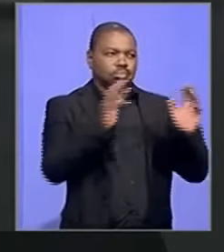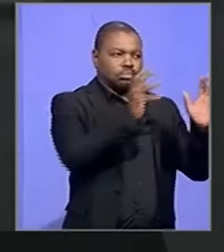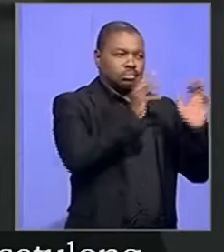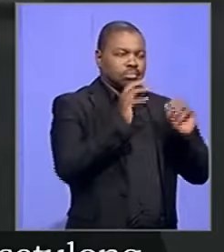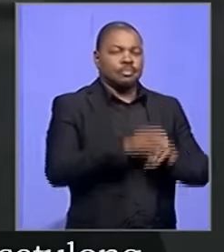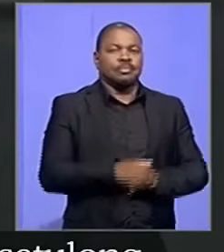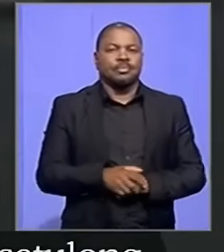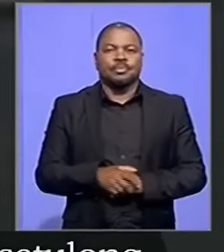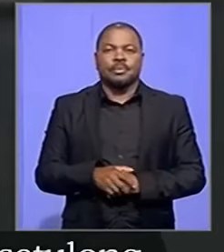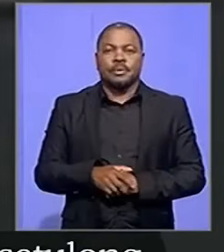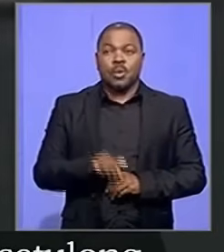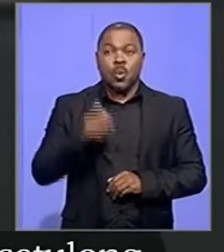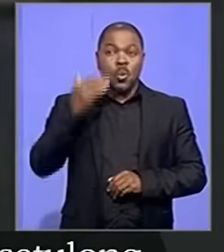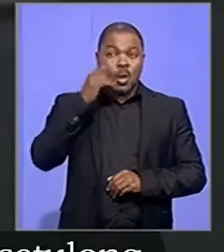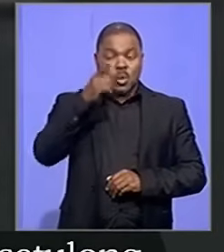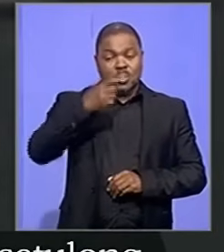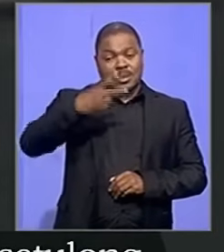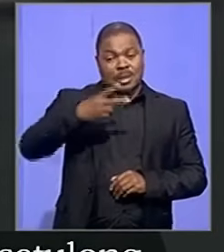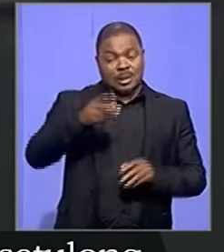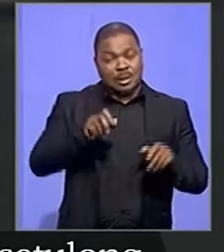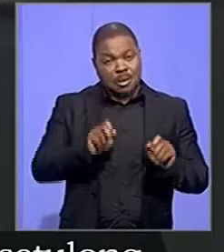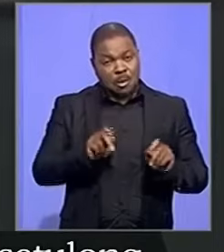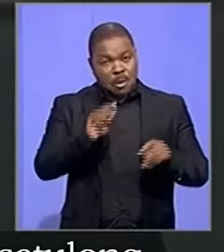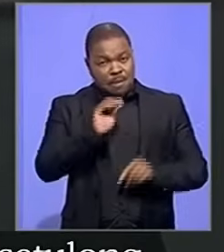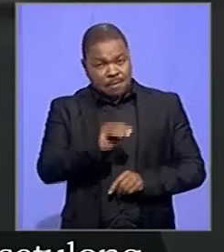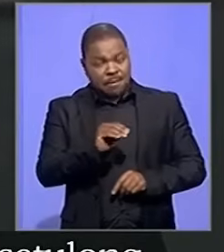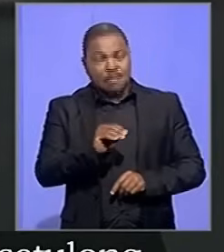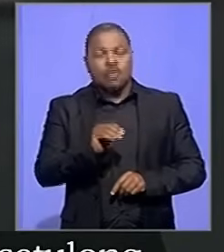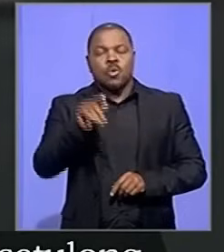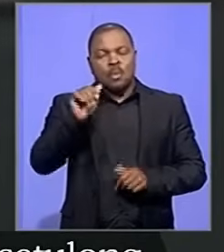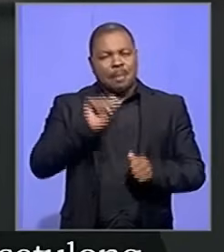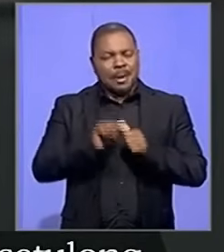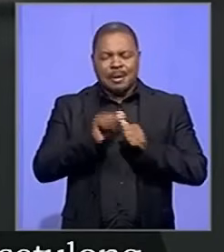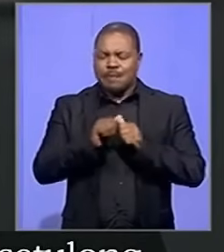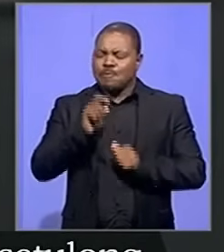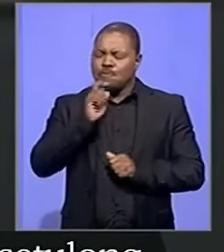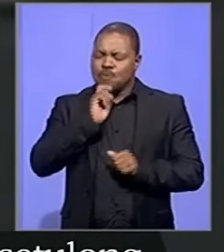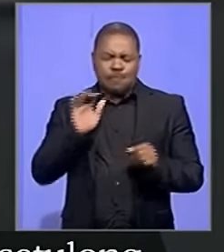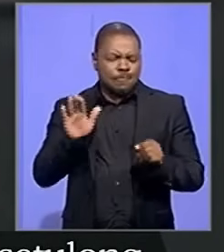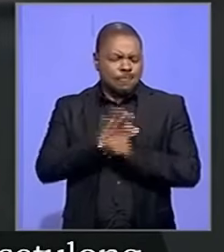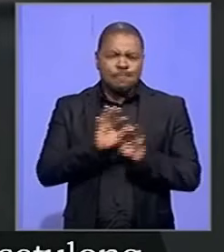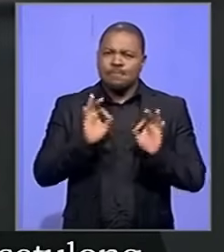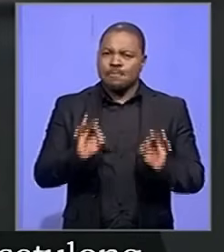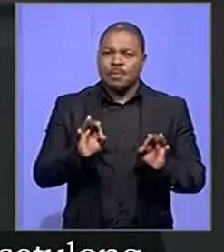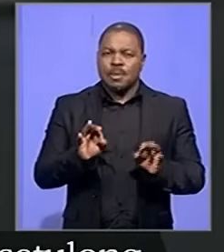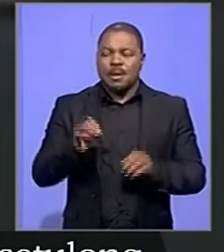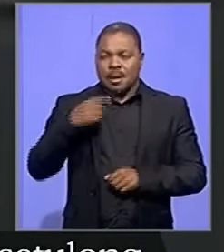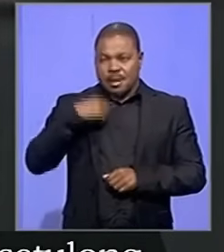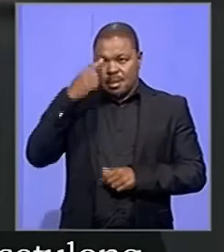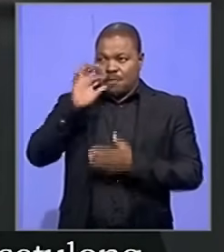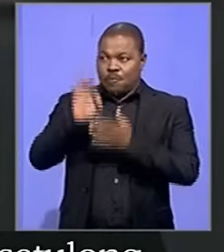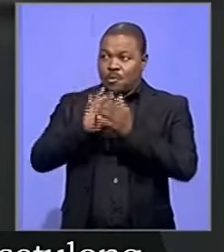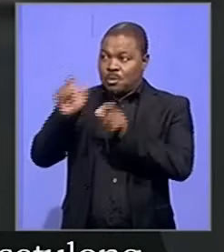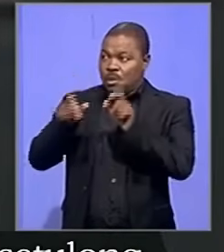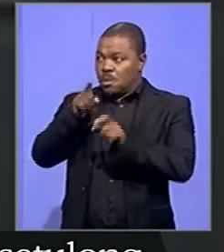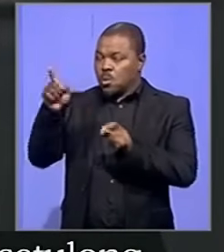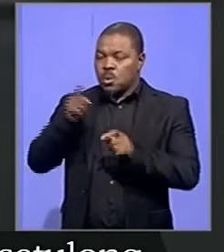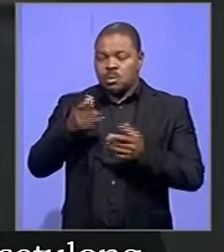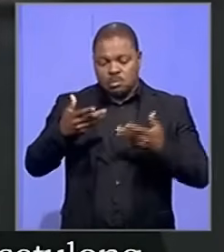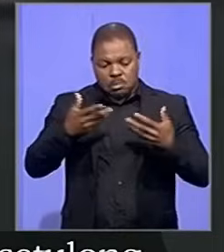And when you get a second chance, you must use it optimally. I think the voters gave all of us a second